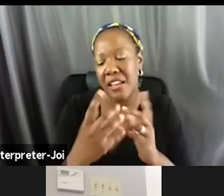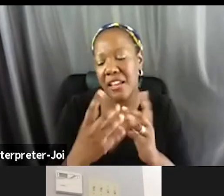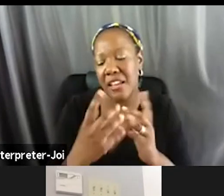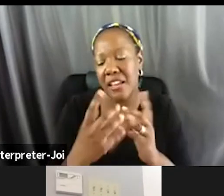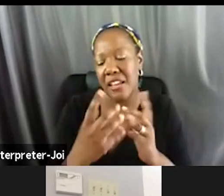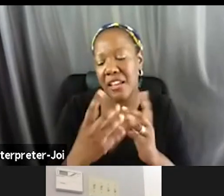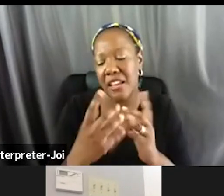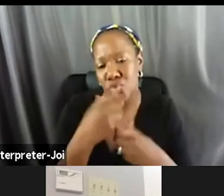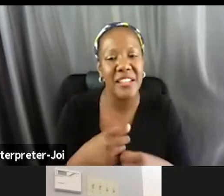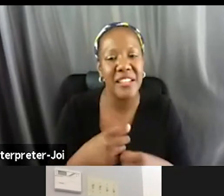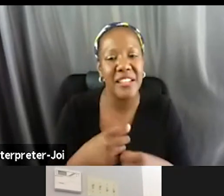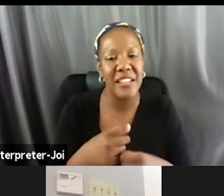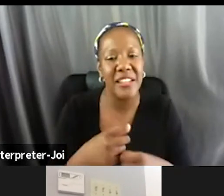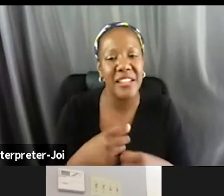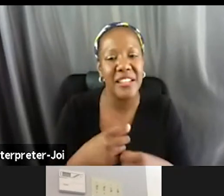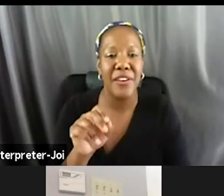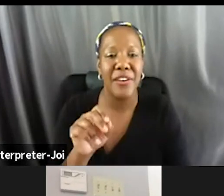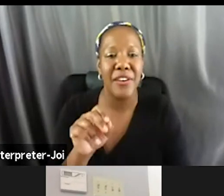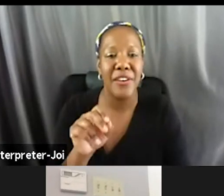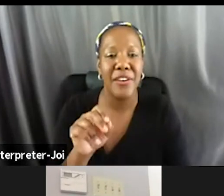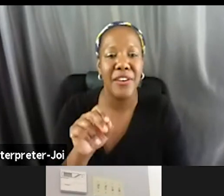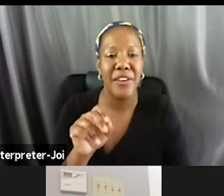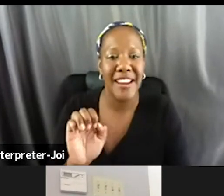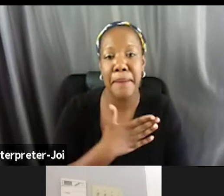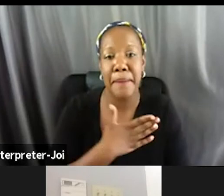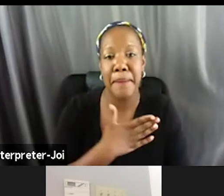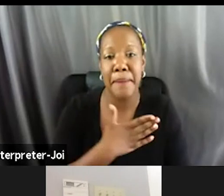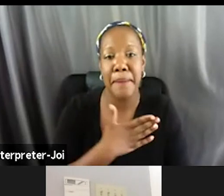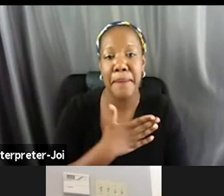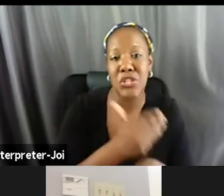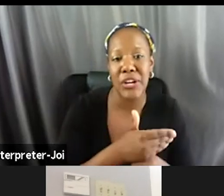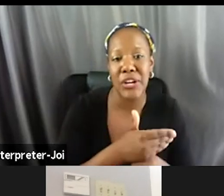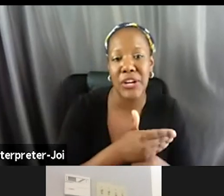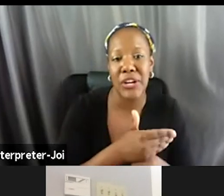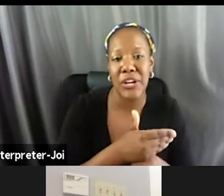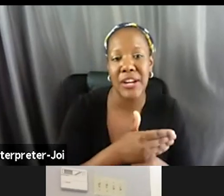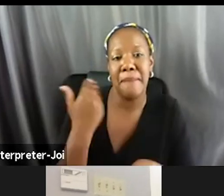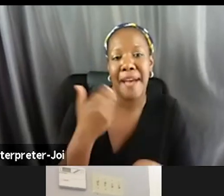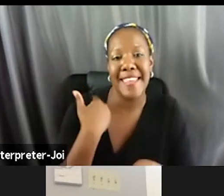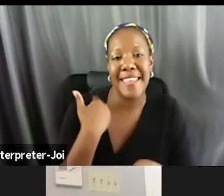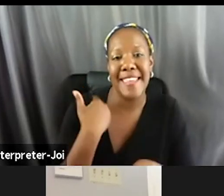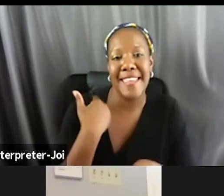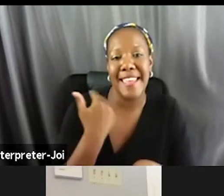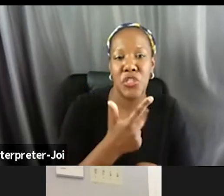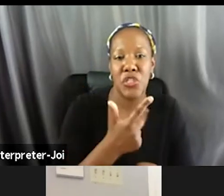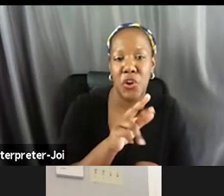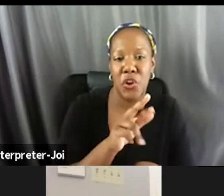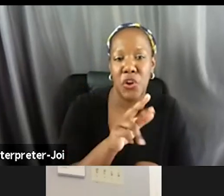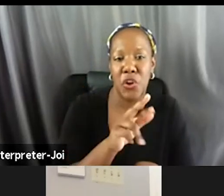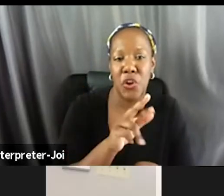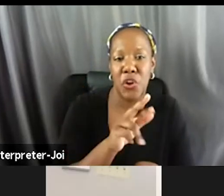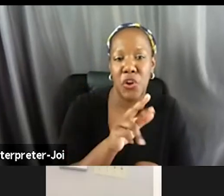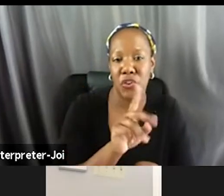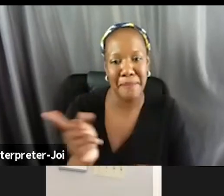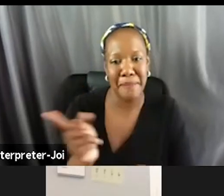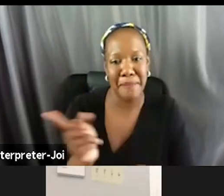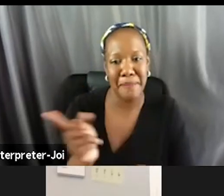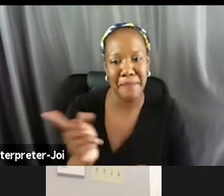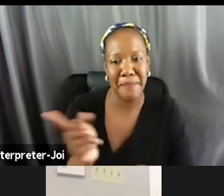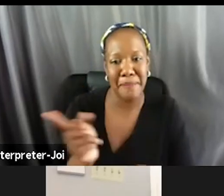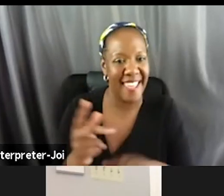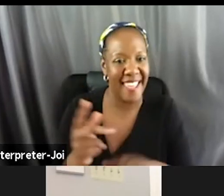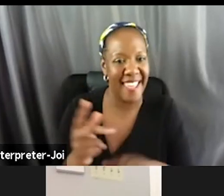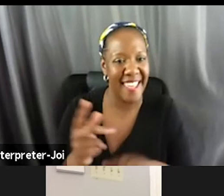also Gracie, my daughter, and they're 2 years difference, because my youngest is in the 3rd grade, but she and my daughter Zuri had met, and I felt like they hit it